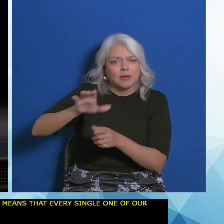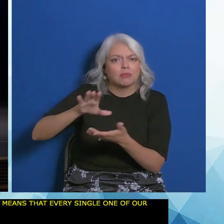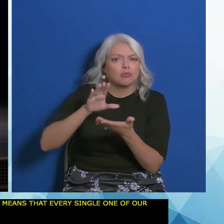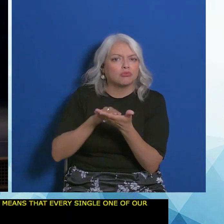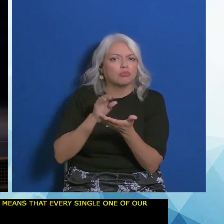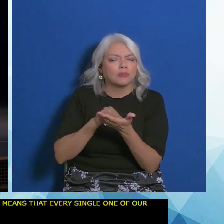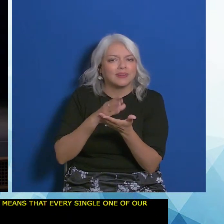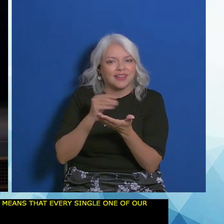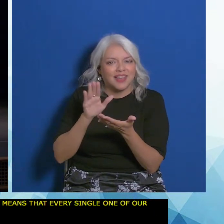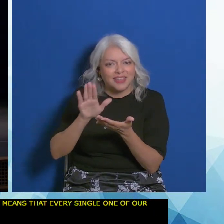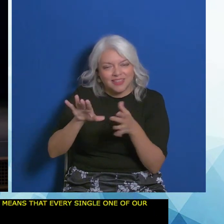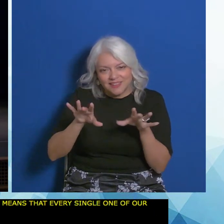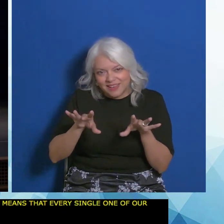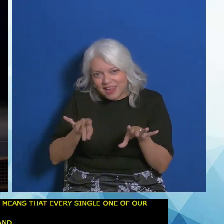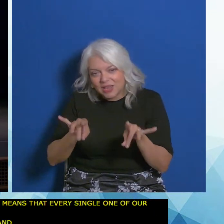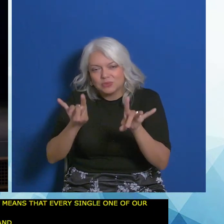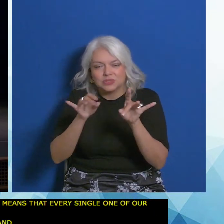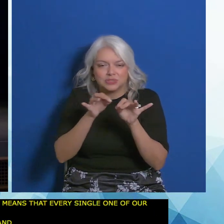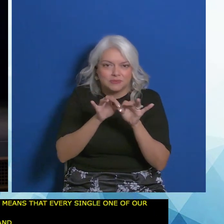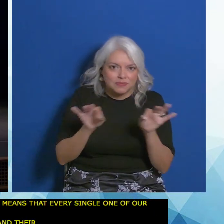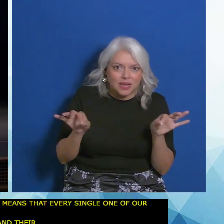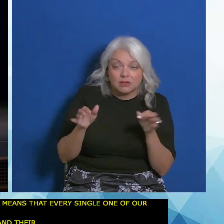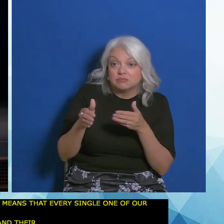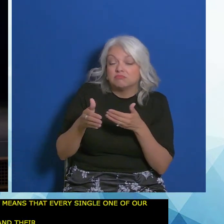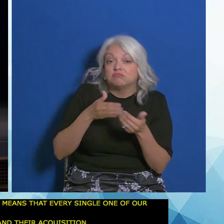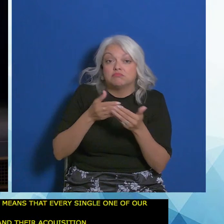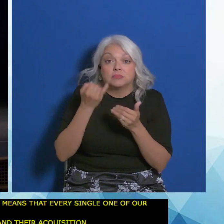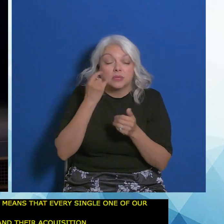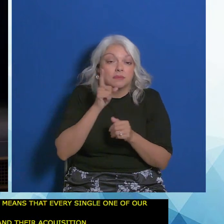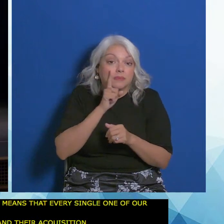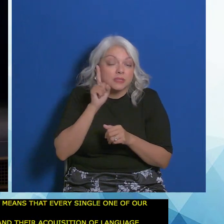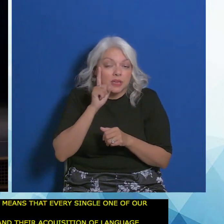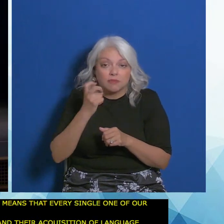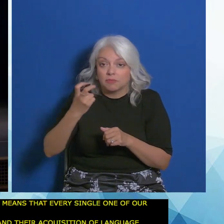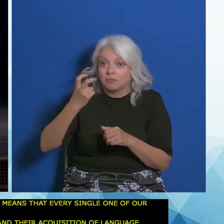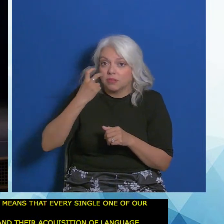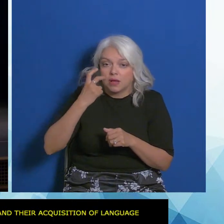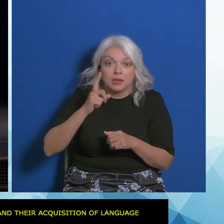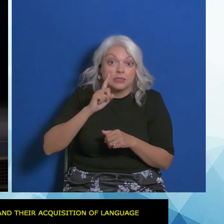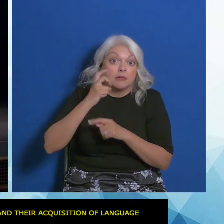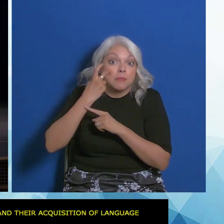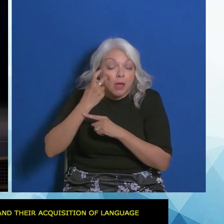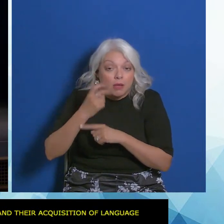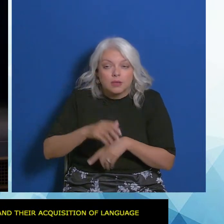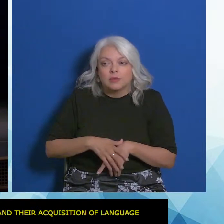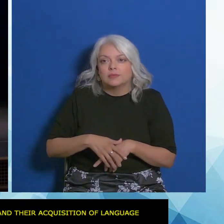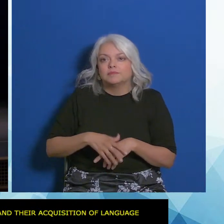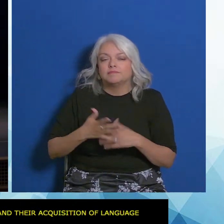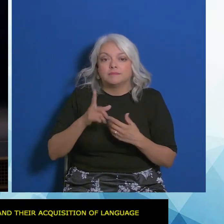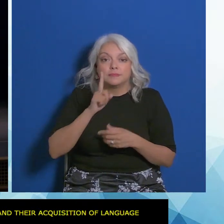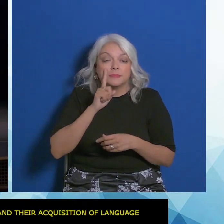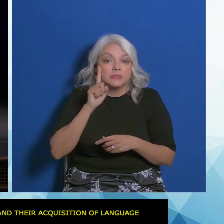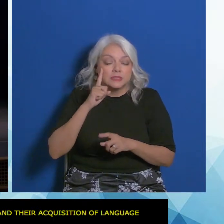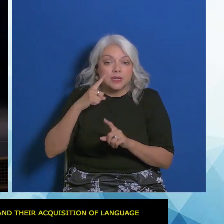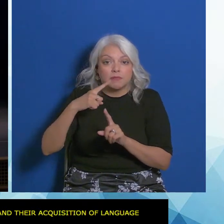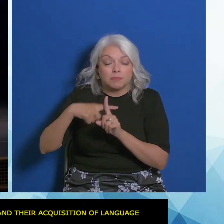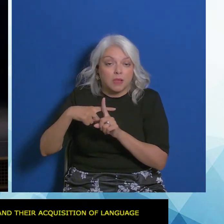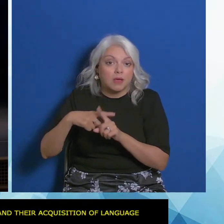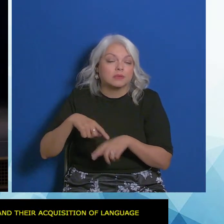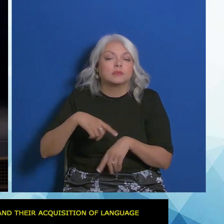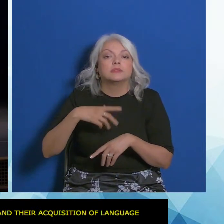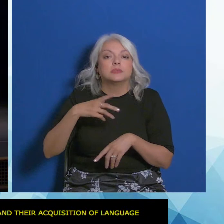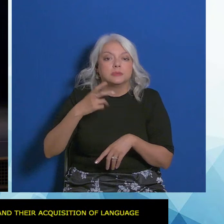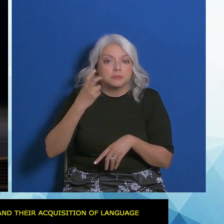learning and their acquisition of language, whether they are deaf or blind, or deaf and blind, deaf plus other